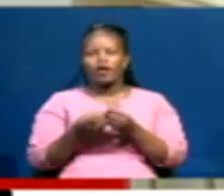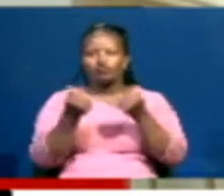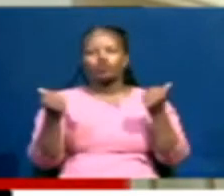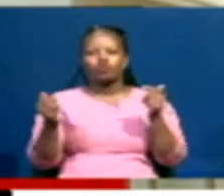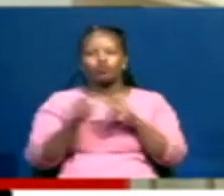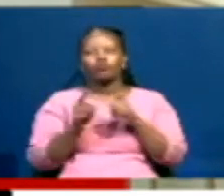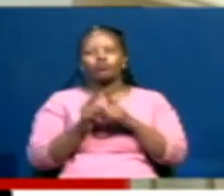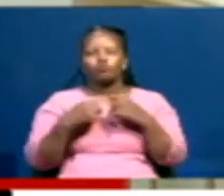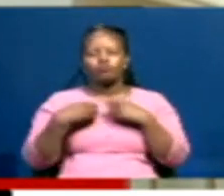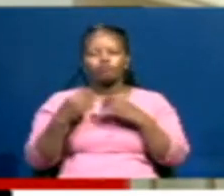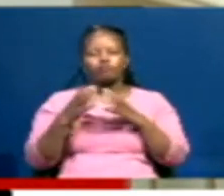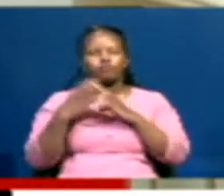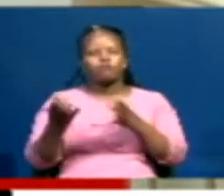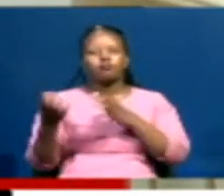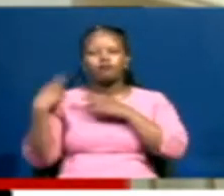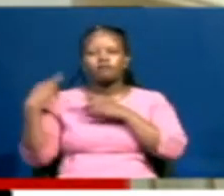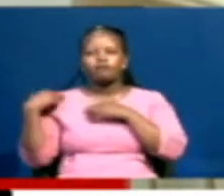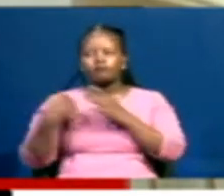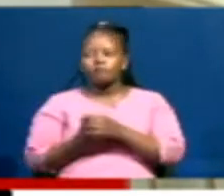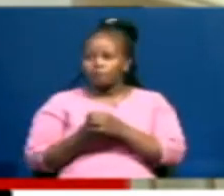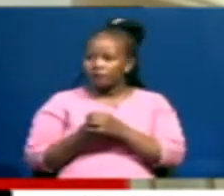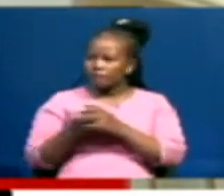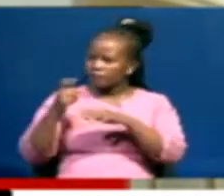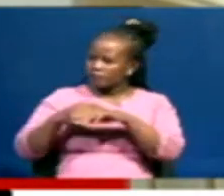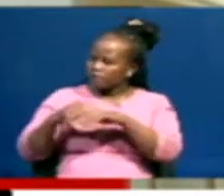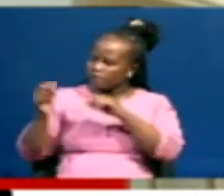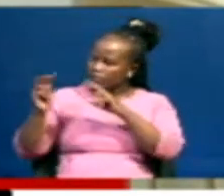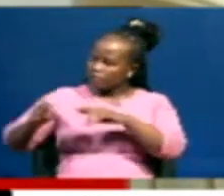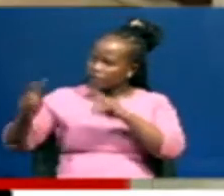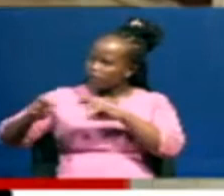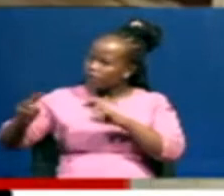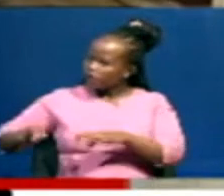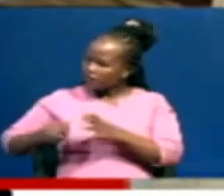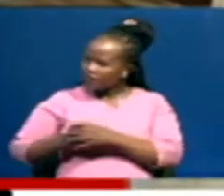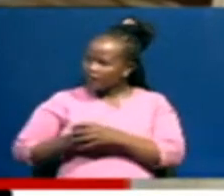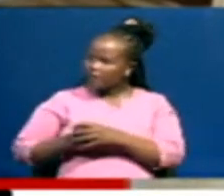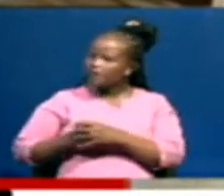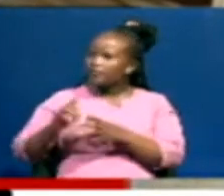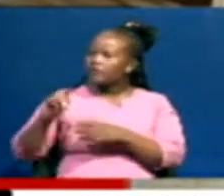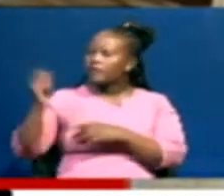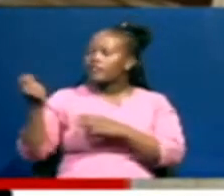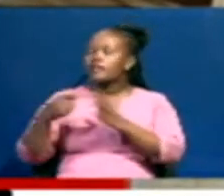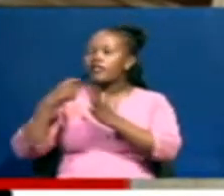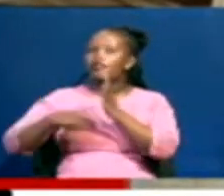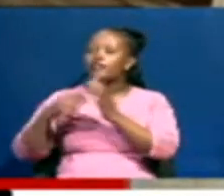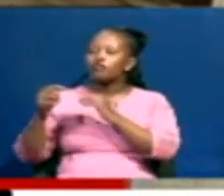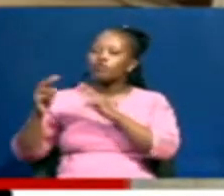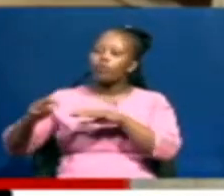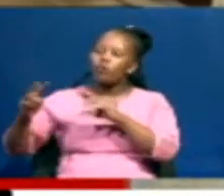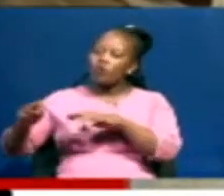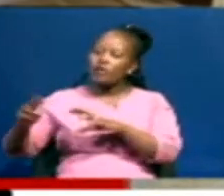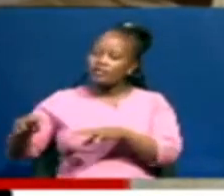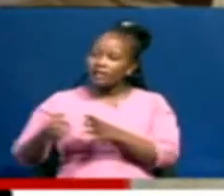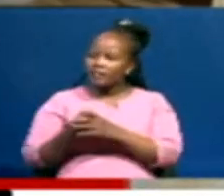role. Mm-hmm. When it comes to research, the Kenya Industrial Research Development Institute is